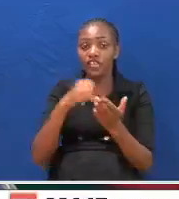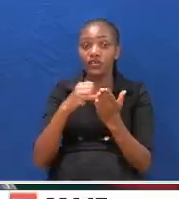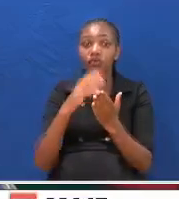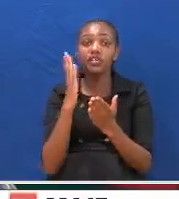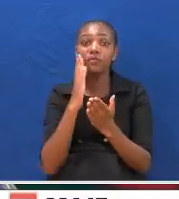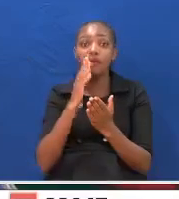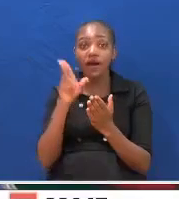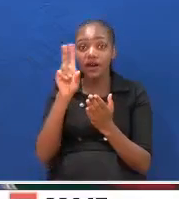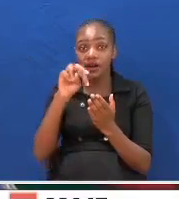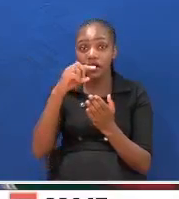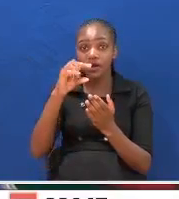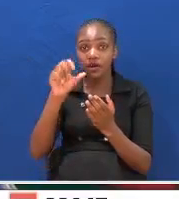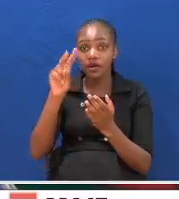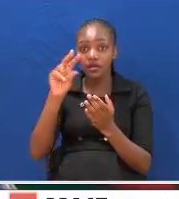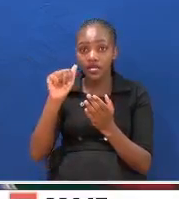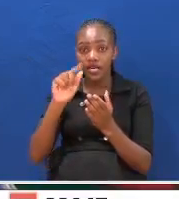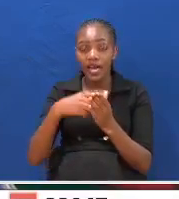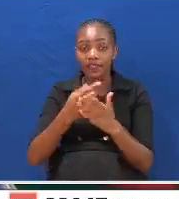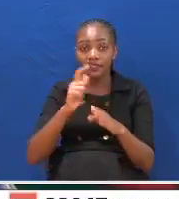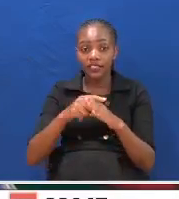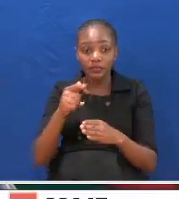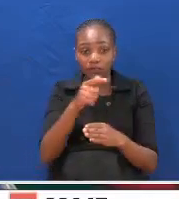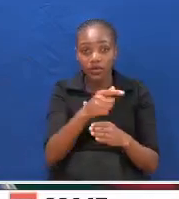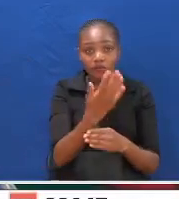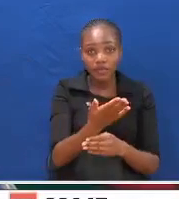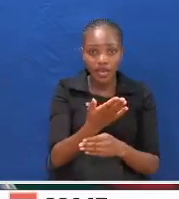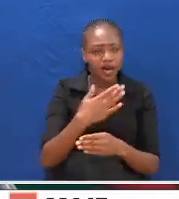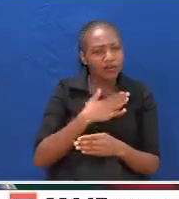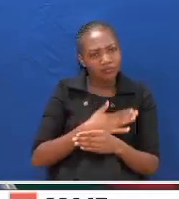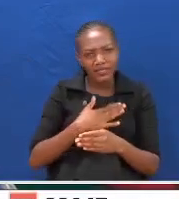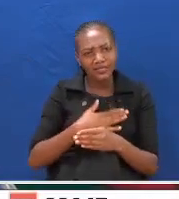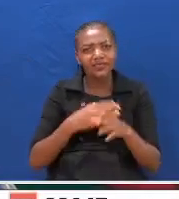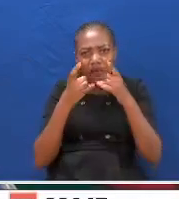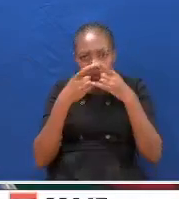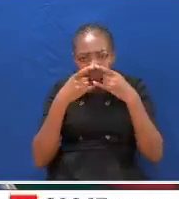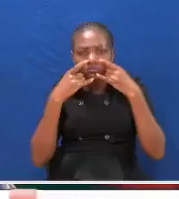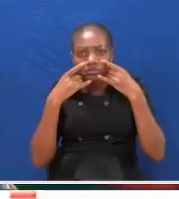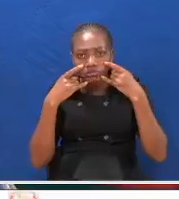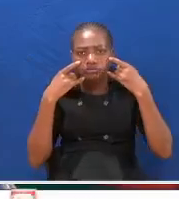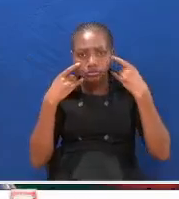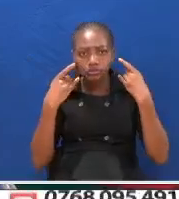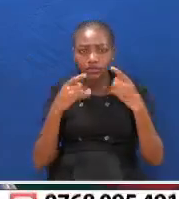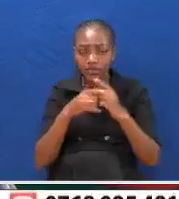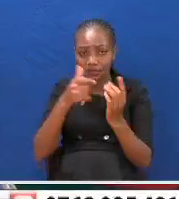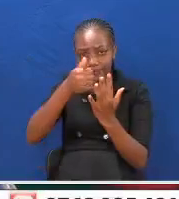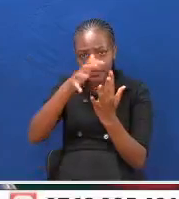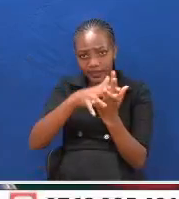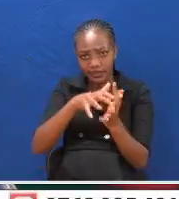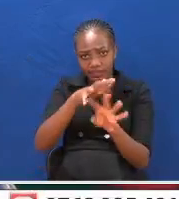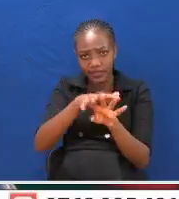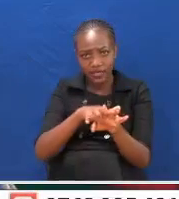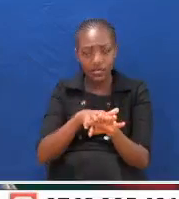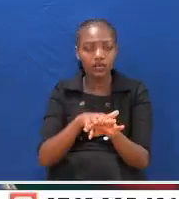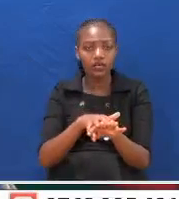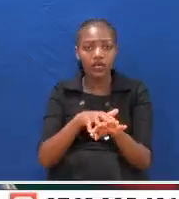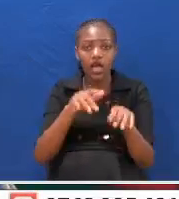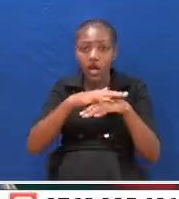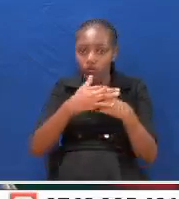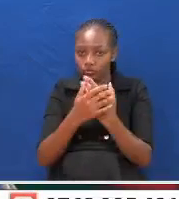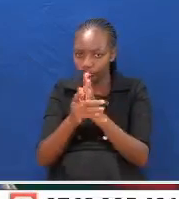hapa. Hata ukija hapa, tafadhali kuja na mask na sanitizer na unawe